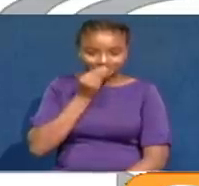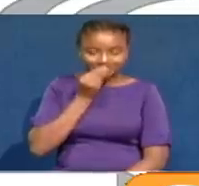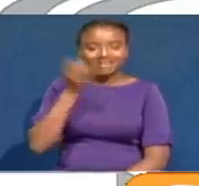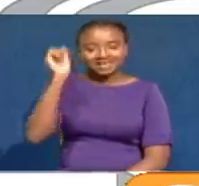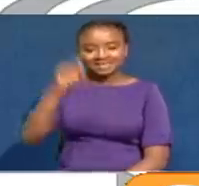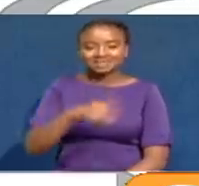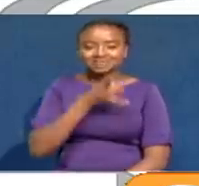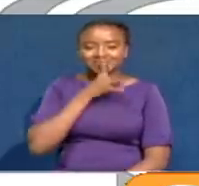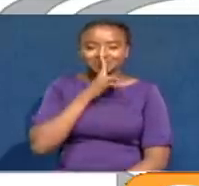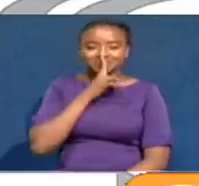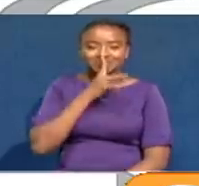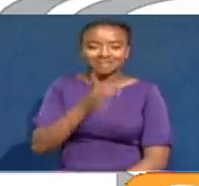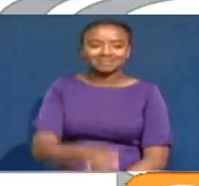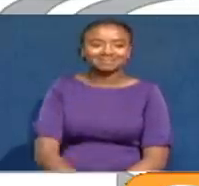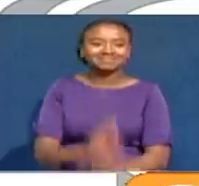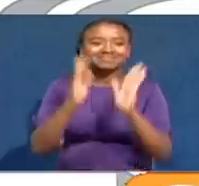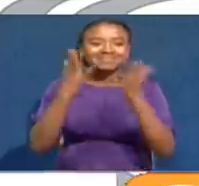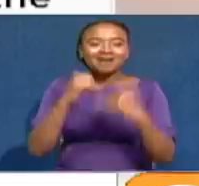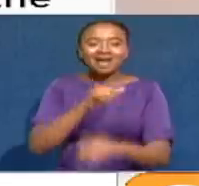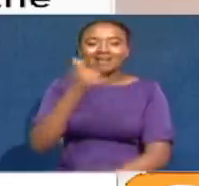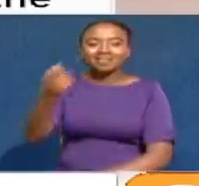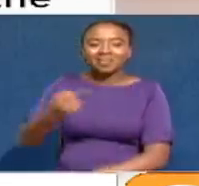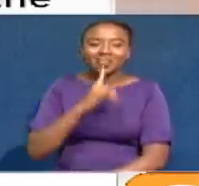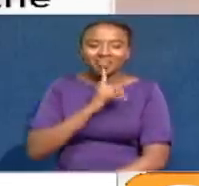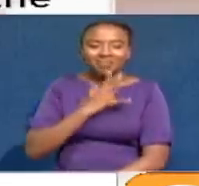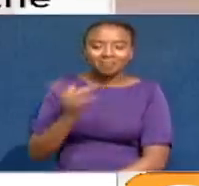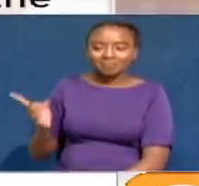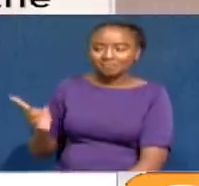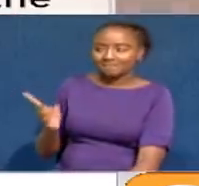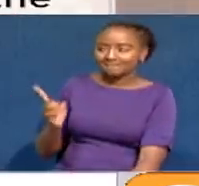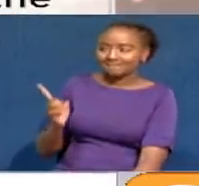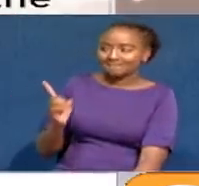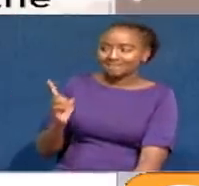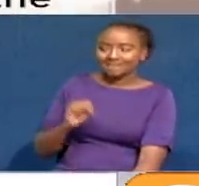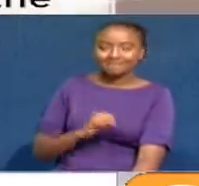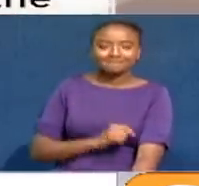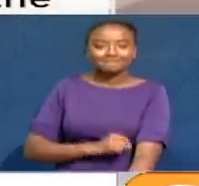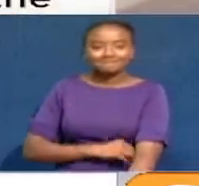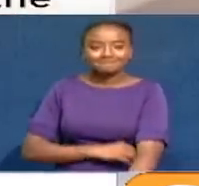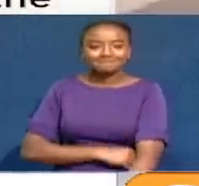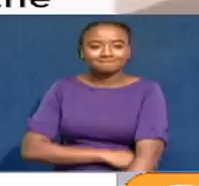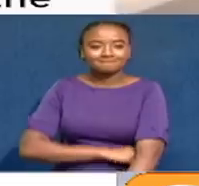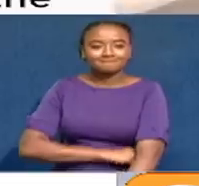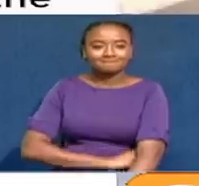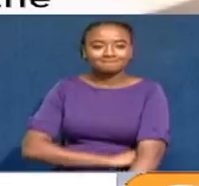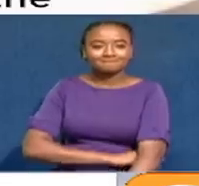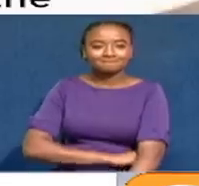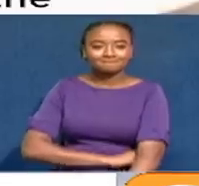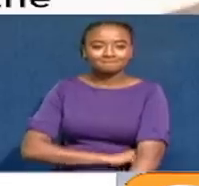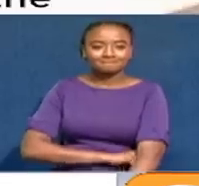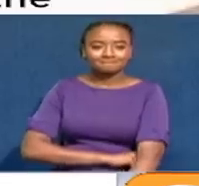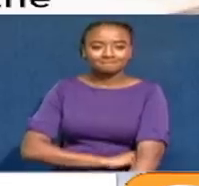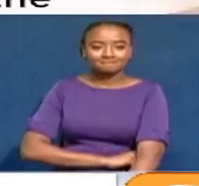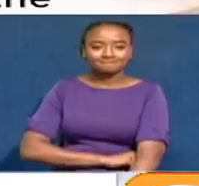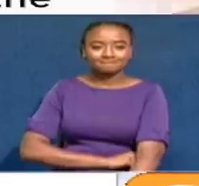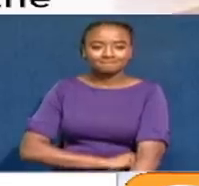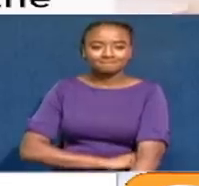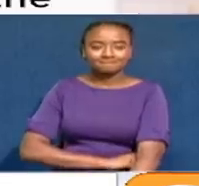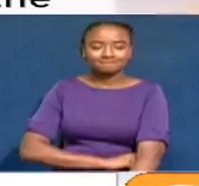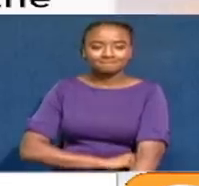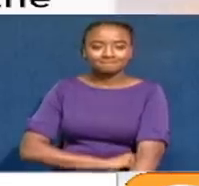us hold on. Mwalimu Mathai Wilfred, I am a youth, in fact. I may not vote because this government is not working closely with